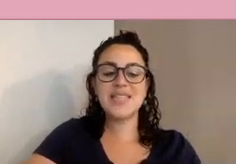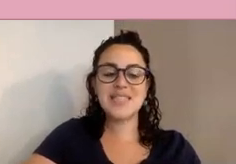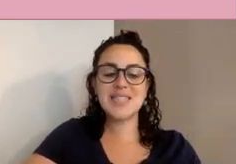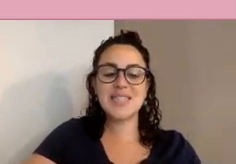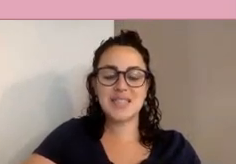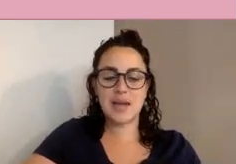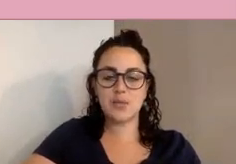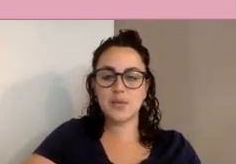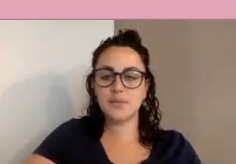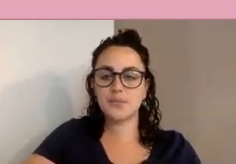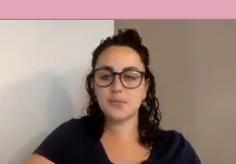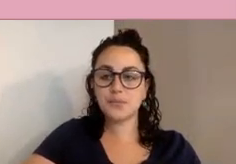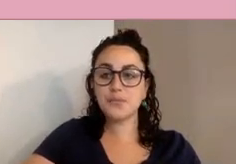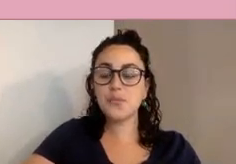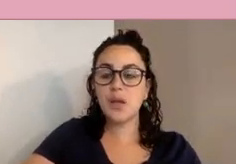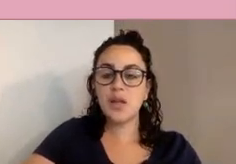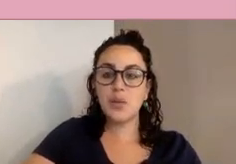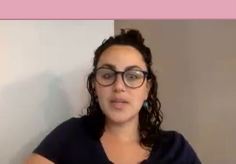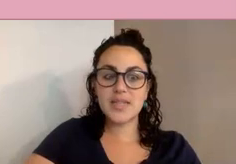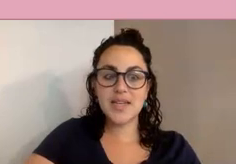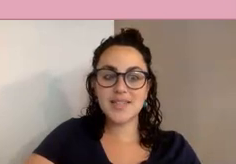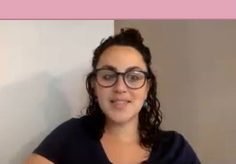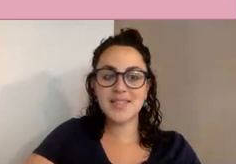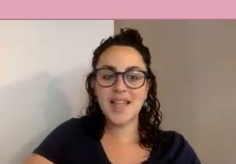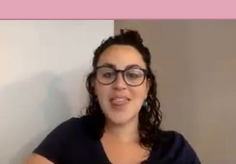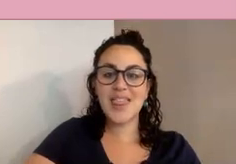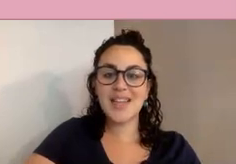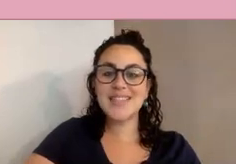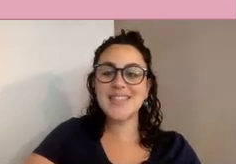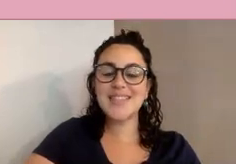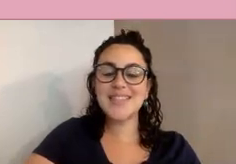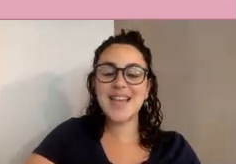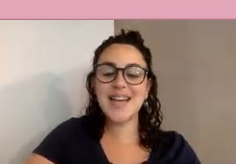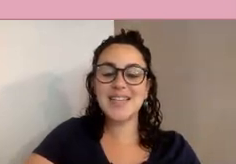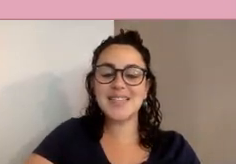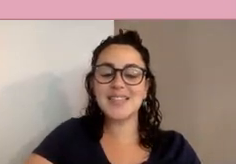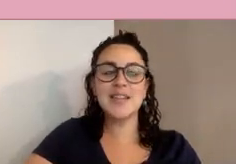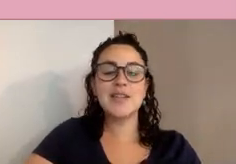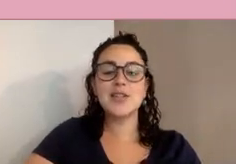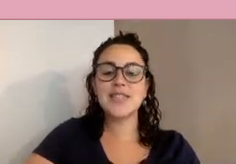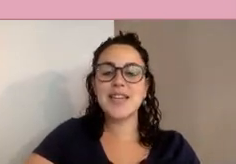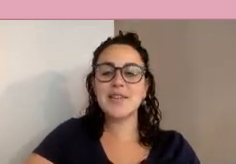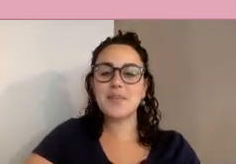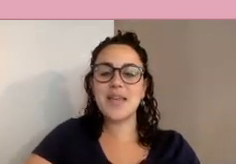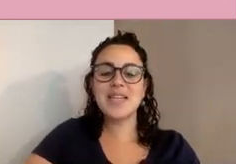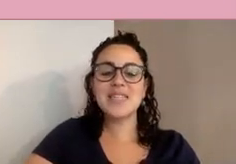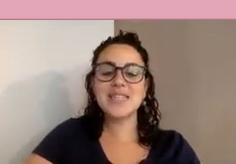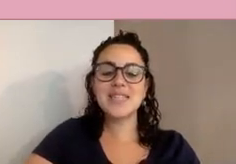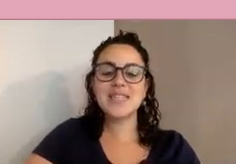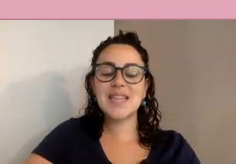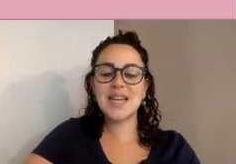the S sound. What is this? The sun. Try saying it with